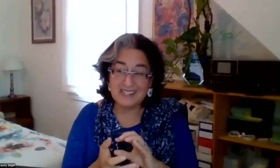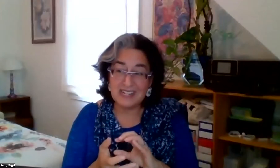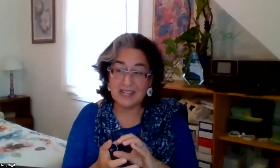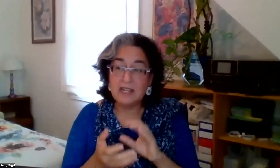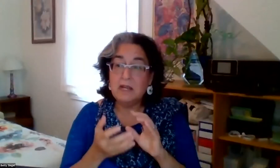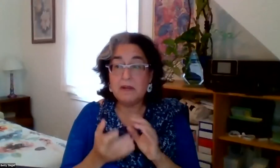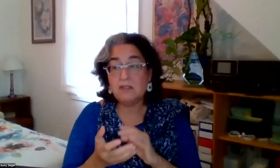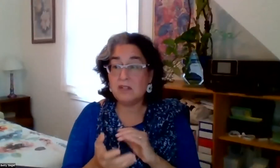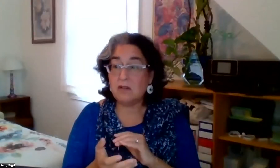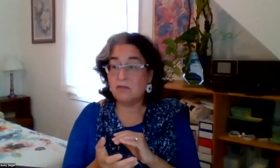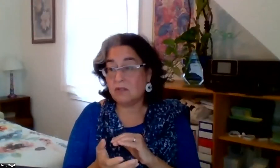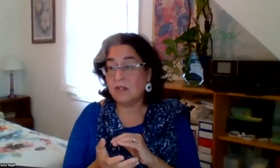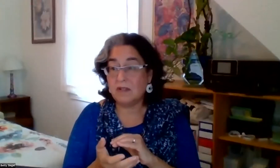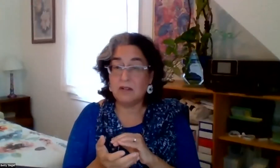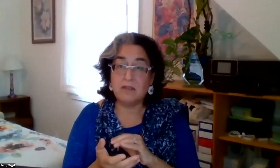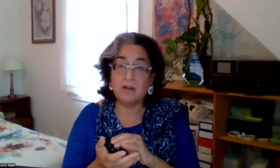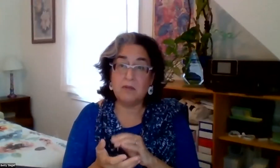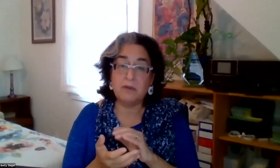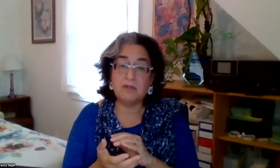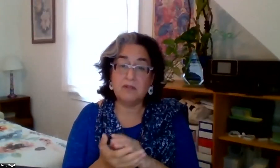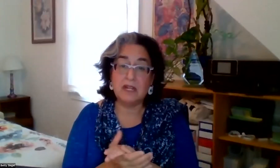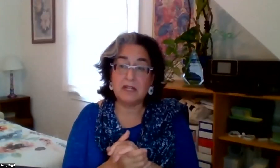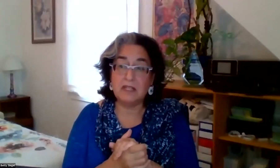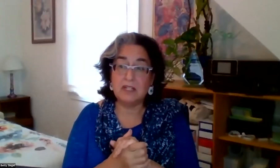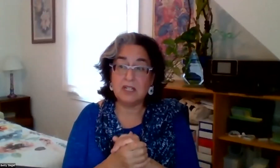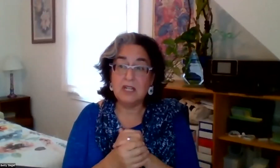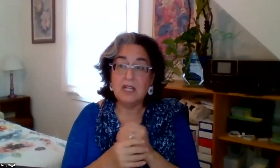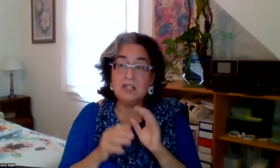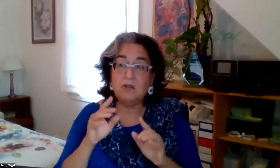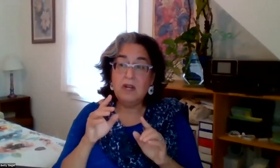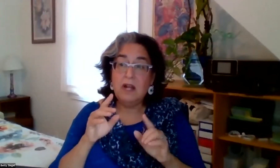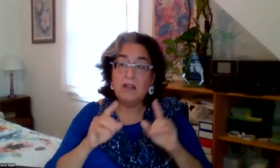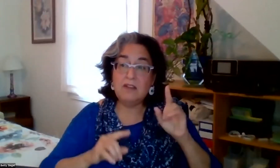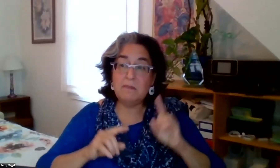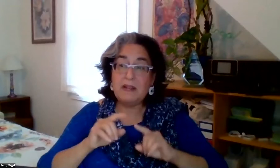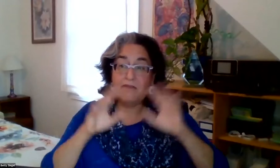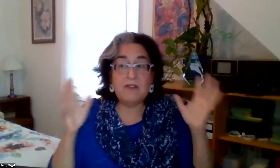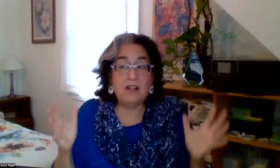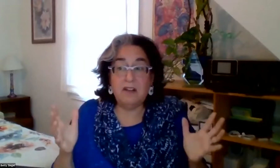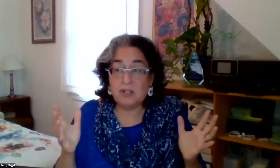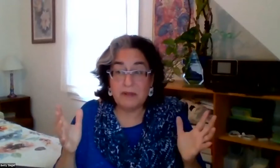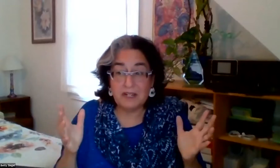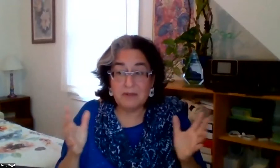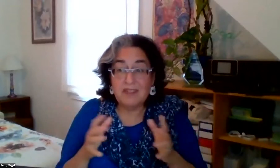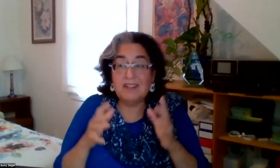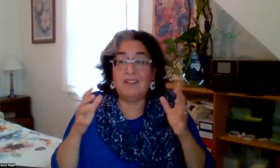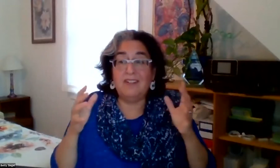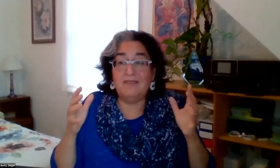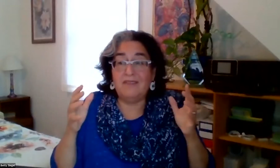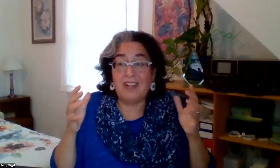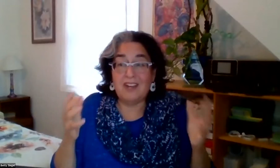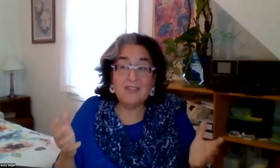that content by using their own screen reader and their own personal technology. So, but if you've got a large blind